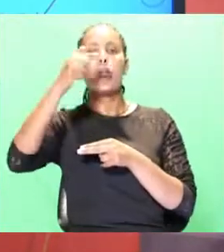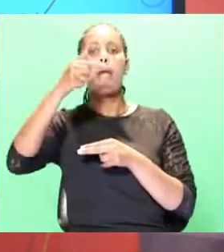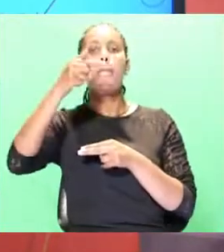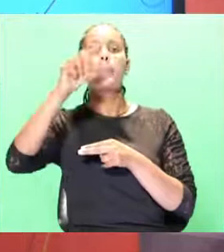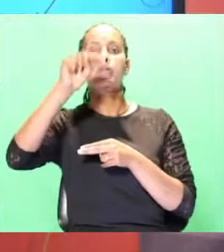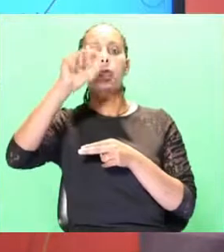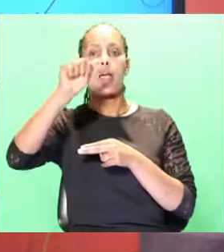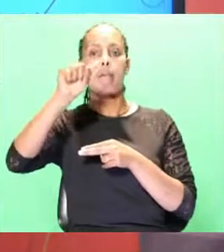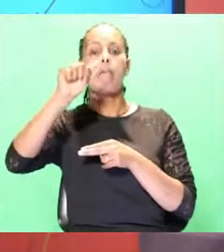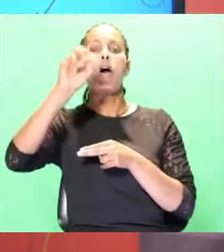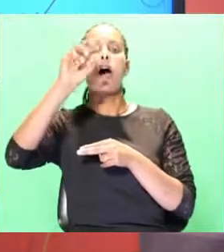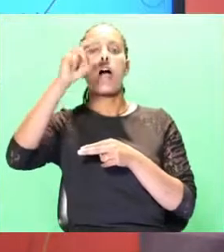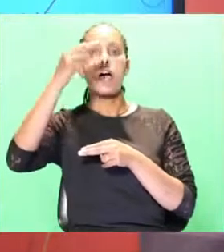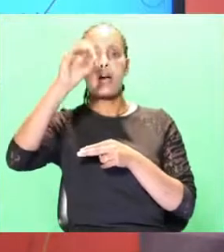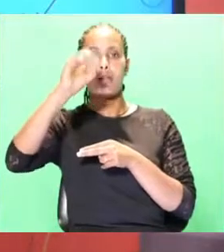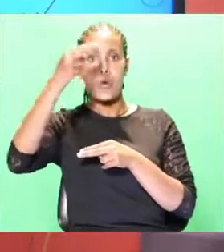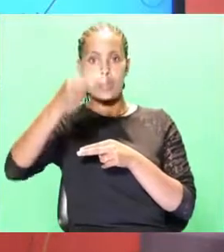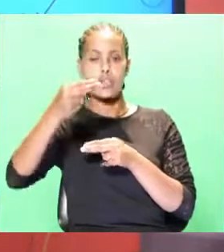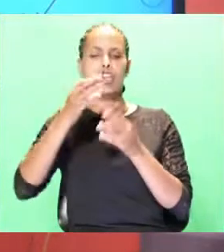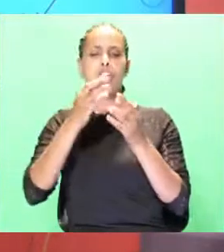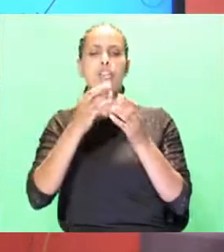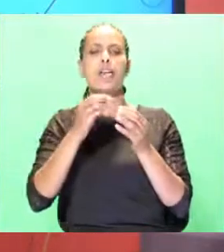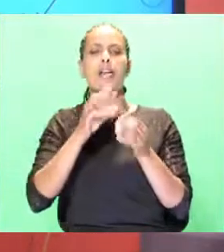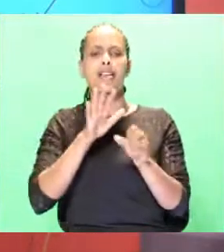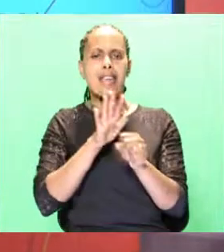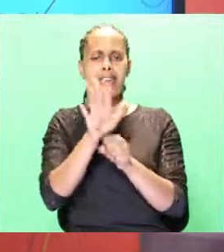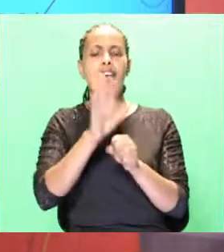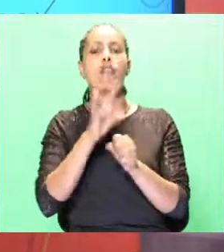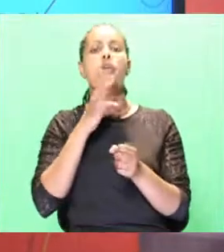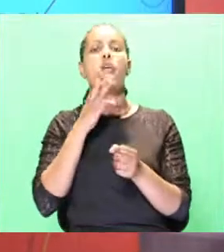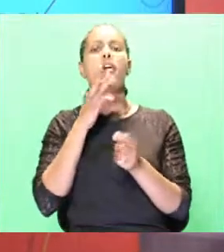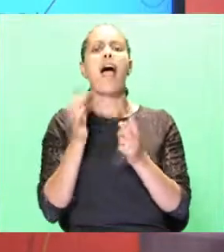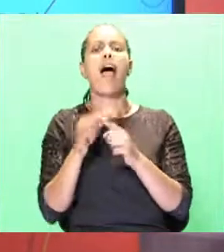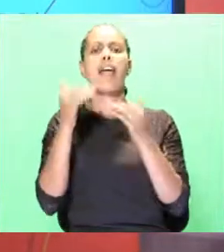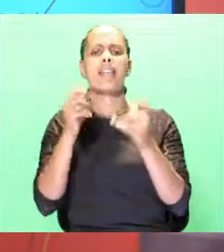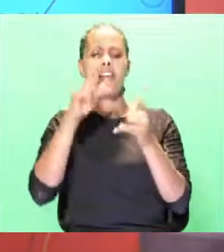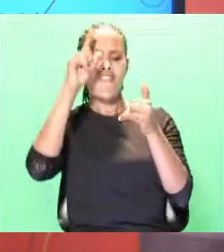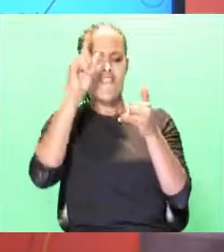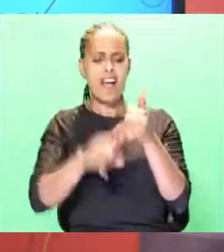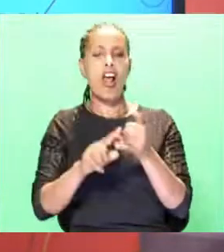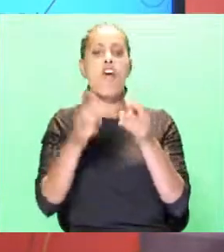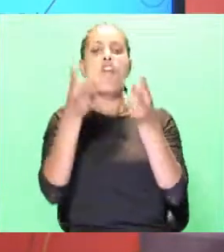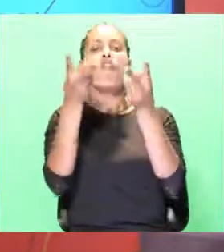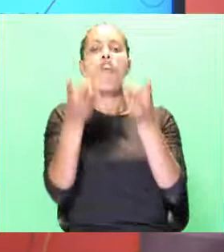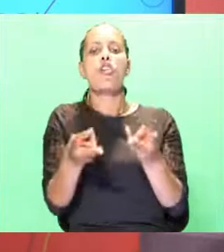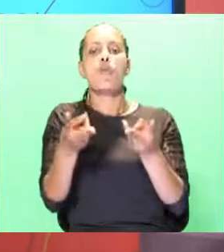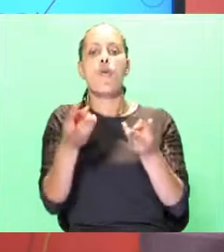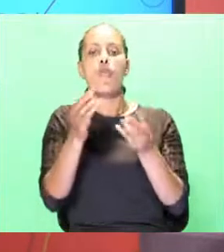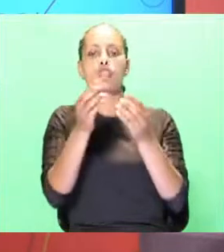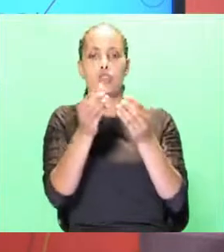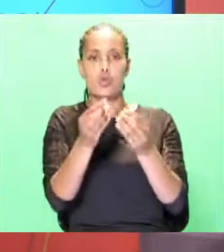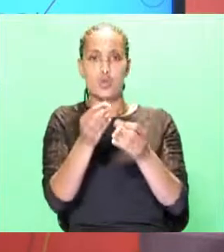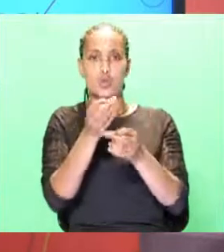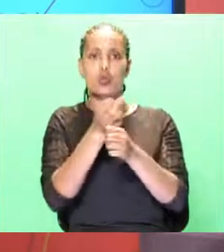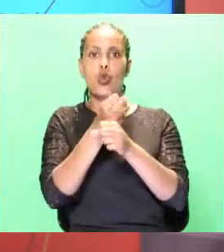then dissolve in enough water until final volume of the solution